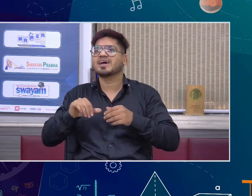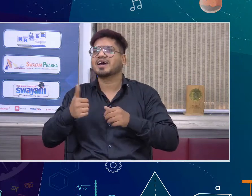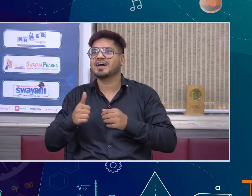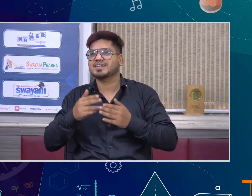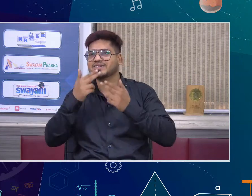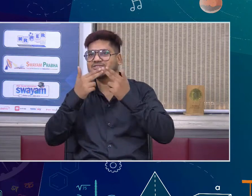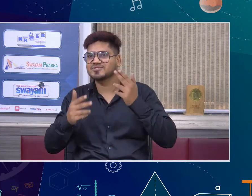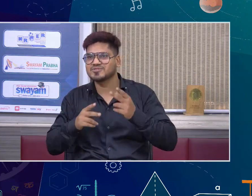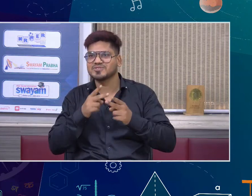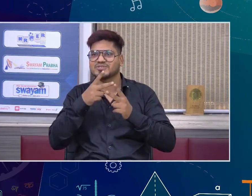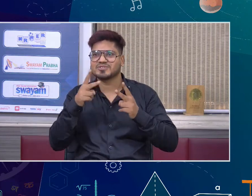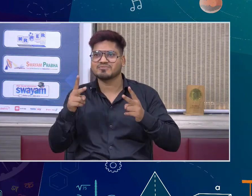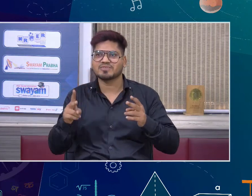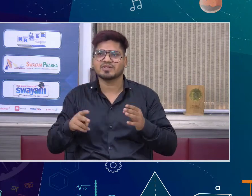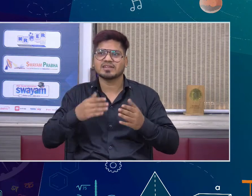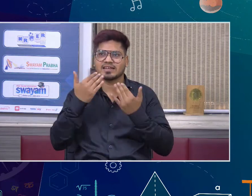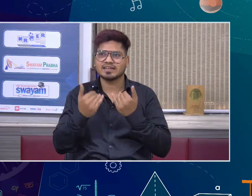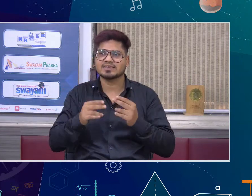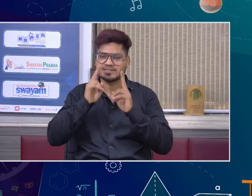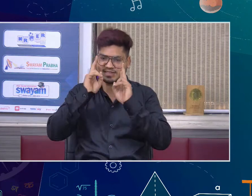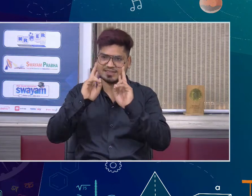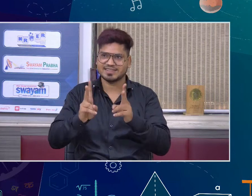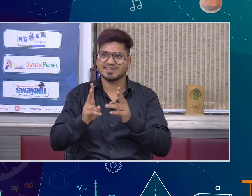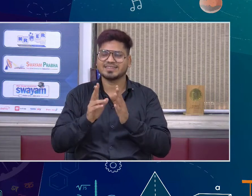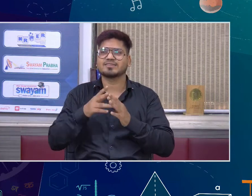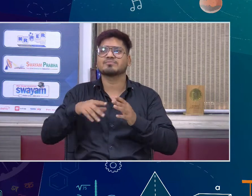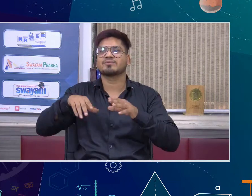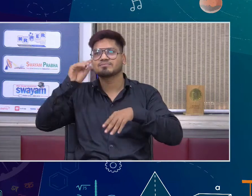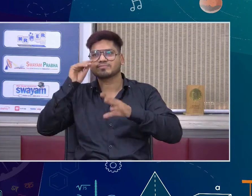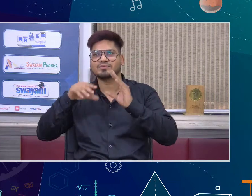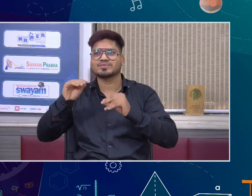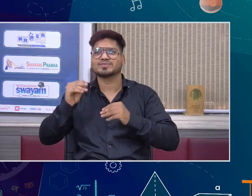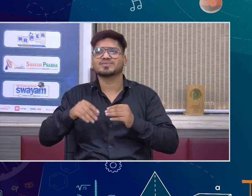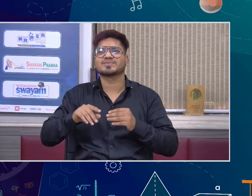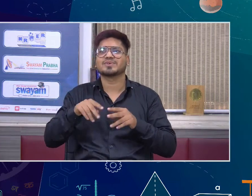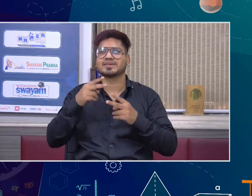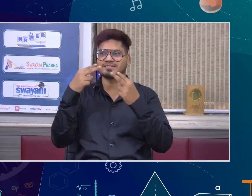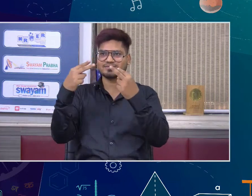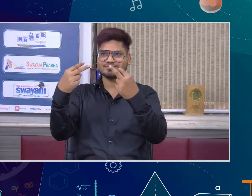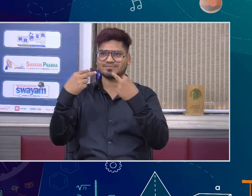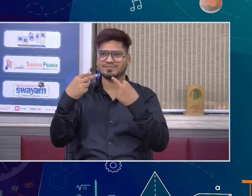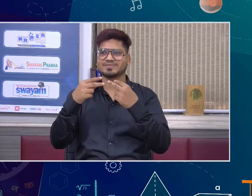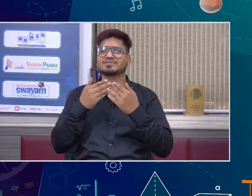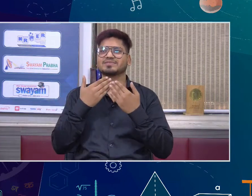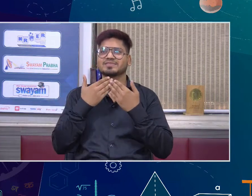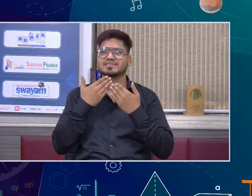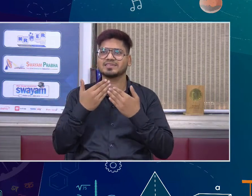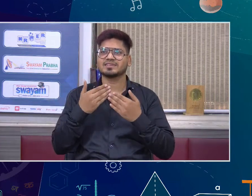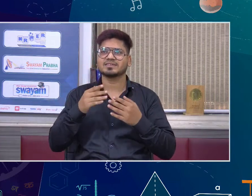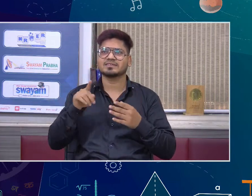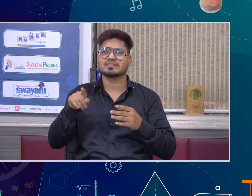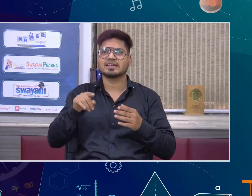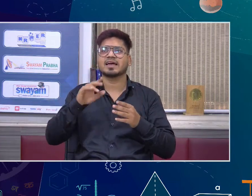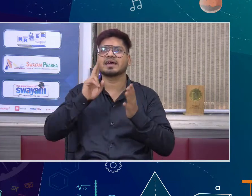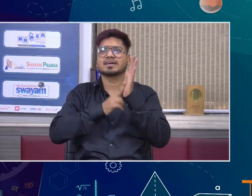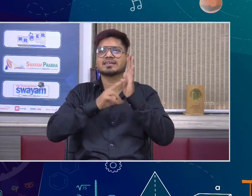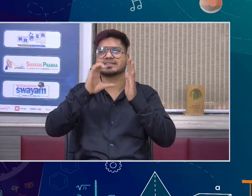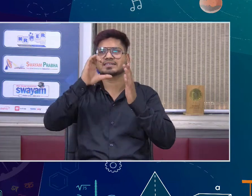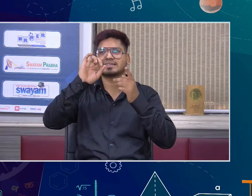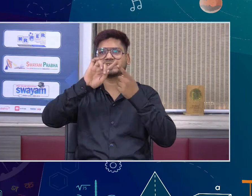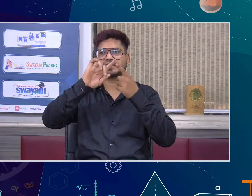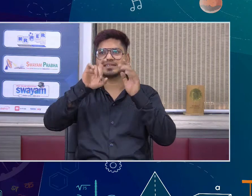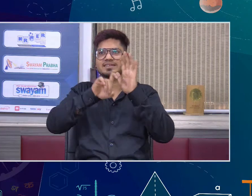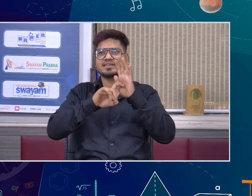It will be a special program, and stay tuned and keep on watching NCERT's, our